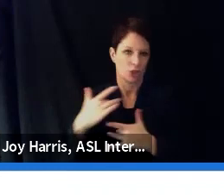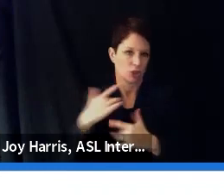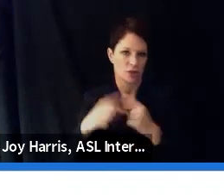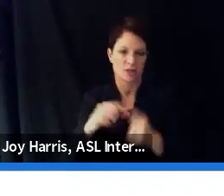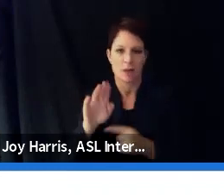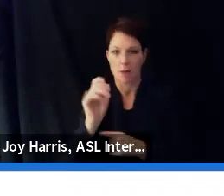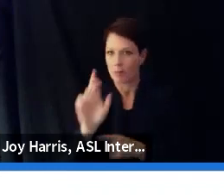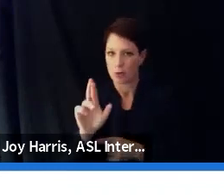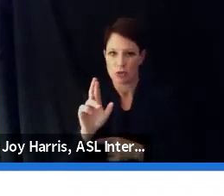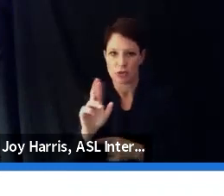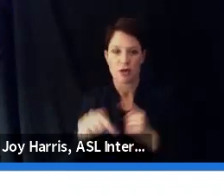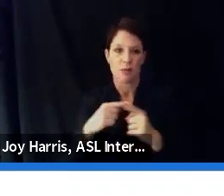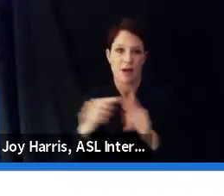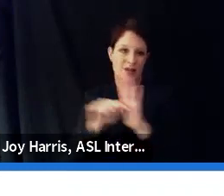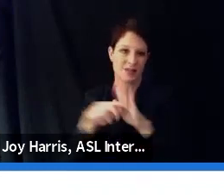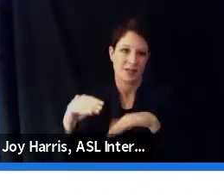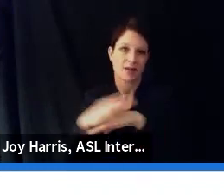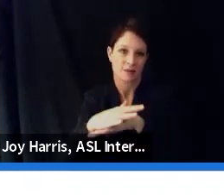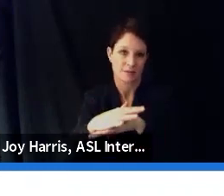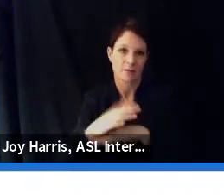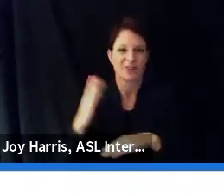booster doses in terms of side effects.